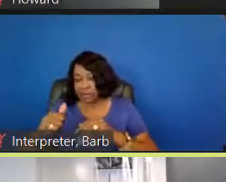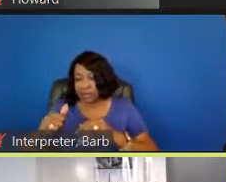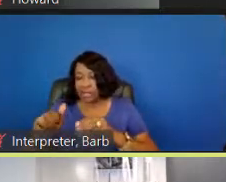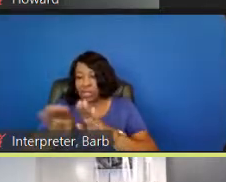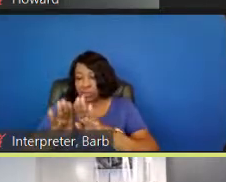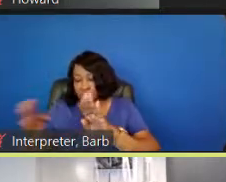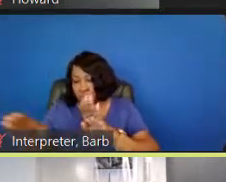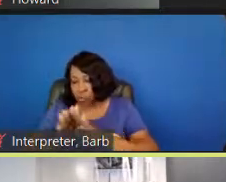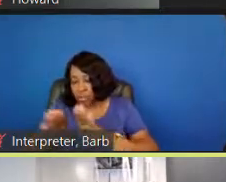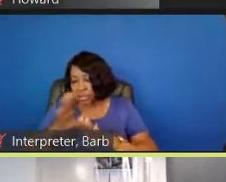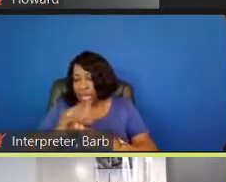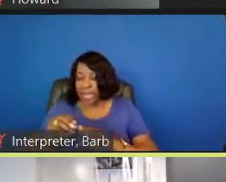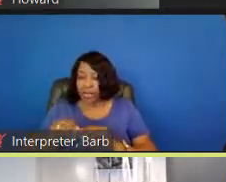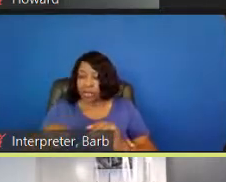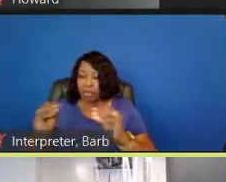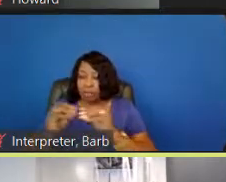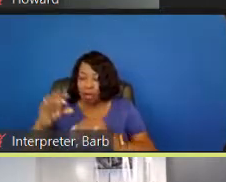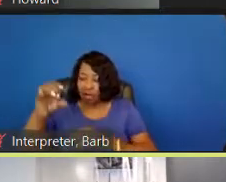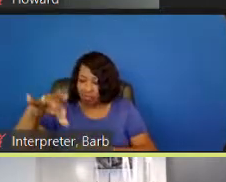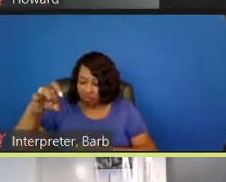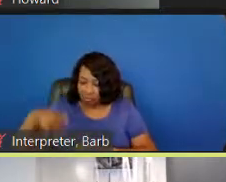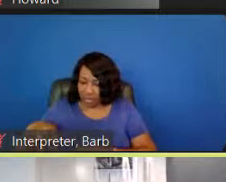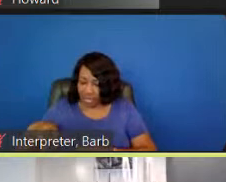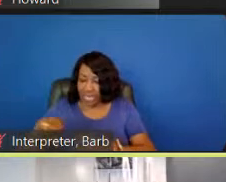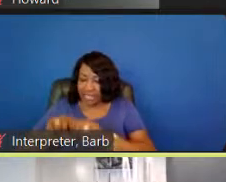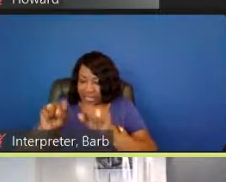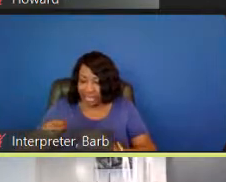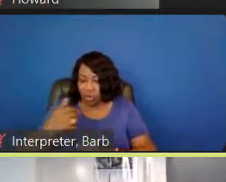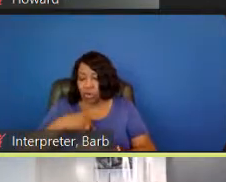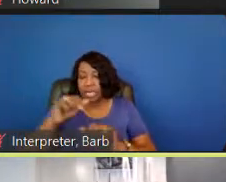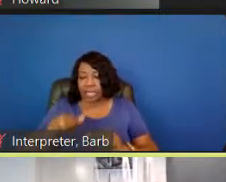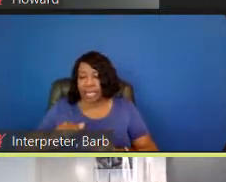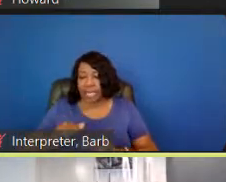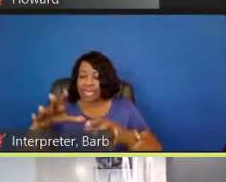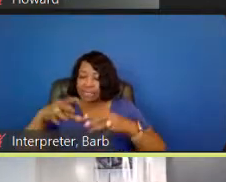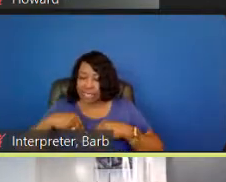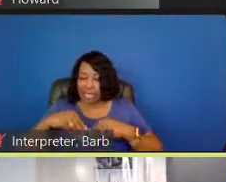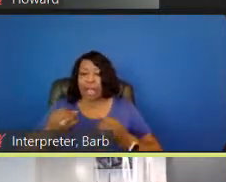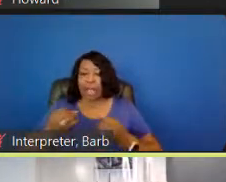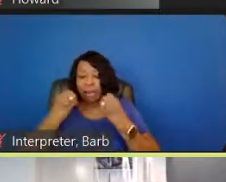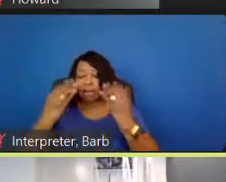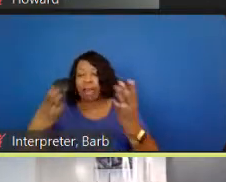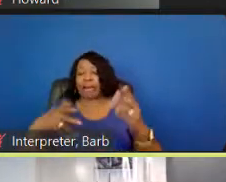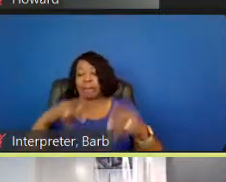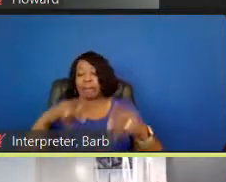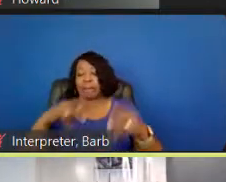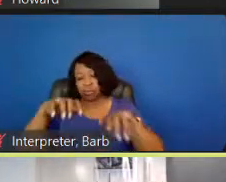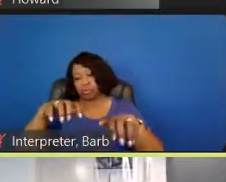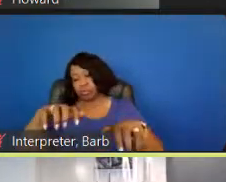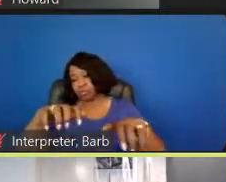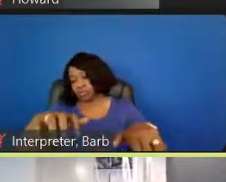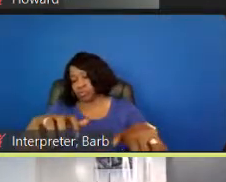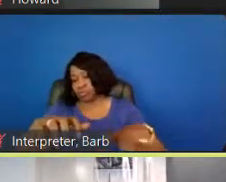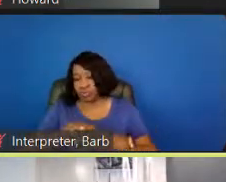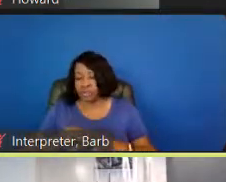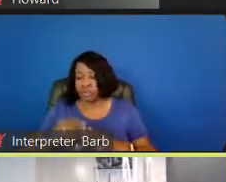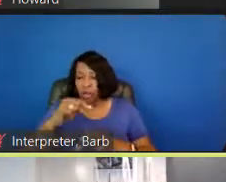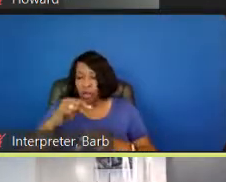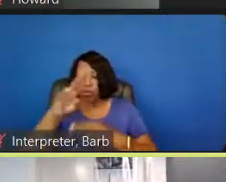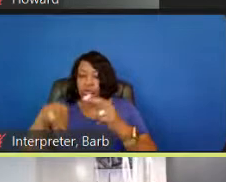fare stations so that we can accommodate a larger number of people for those United Center